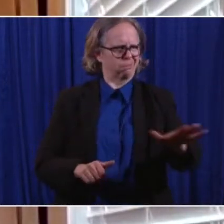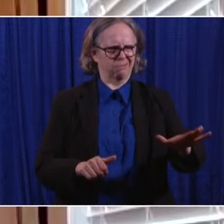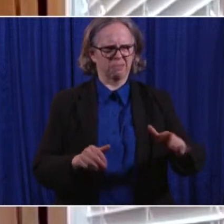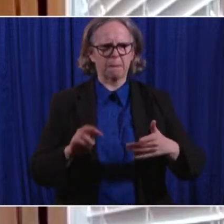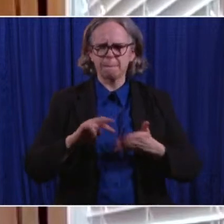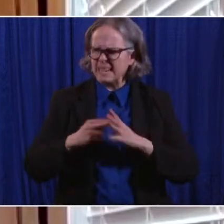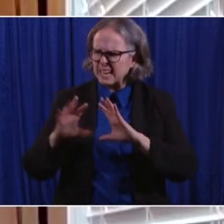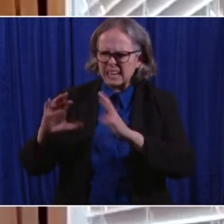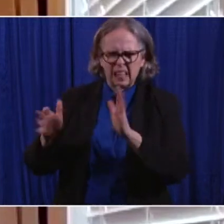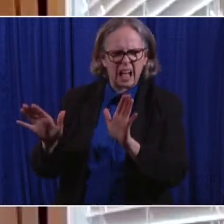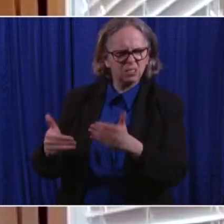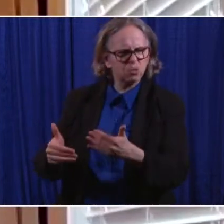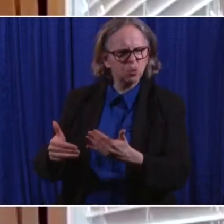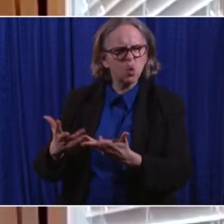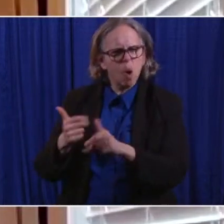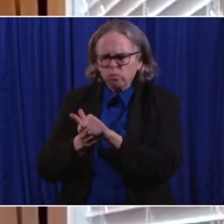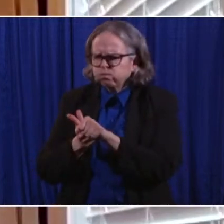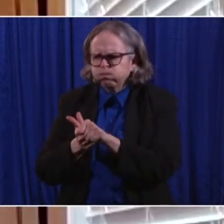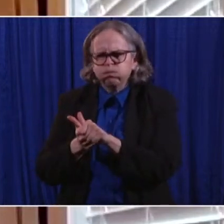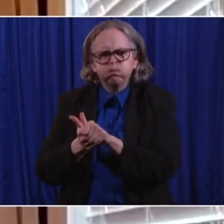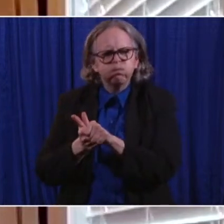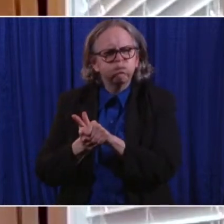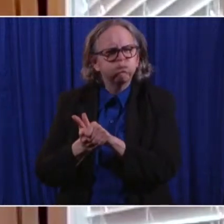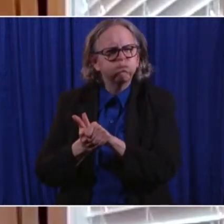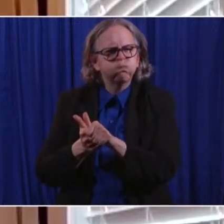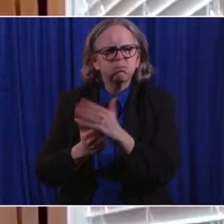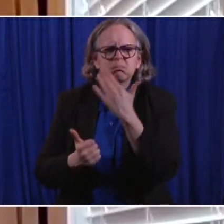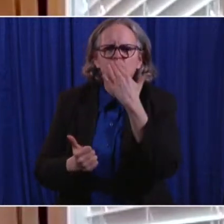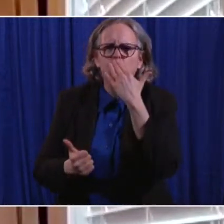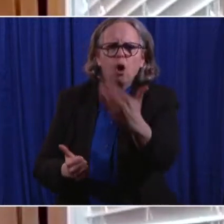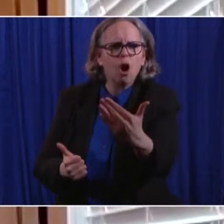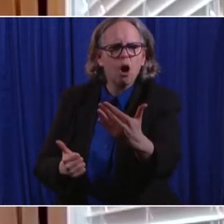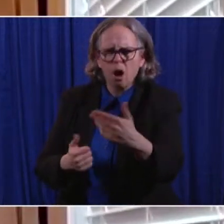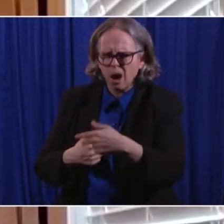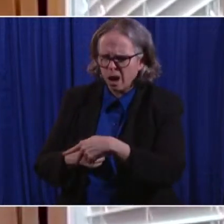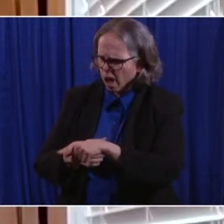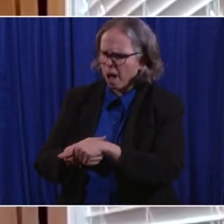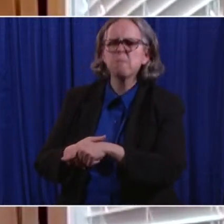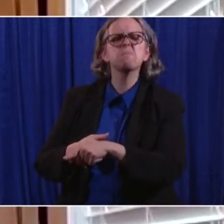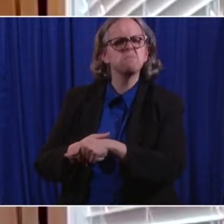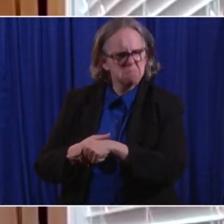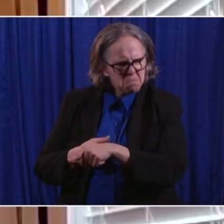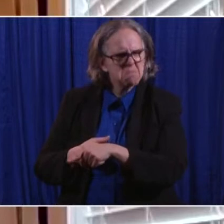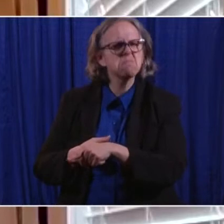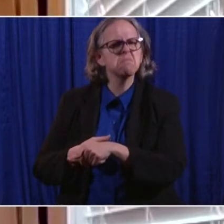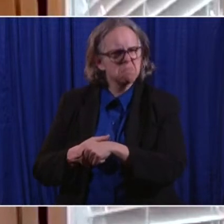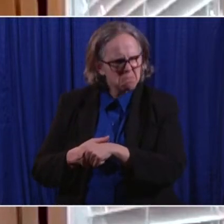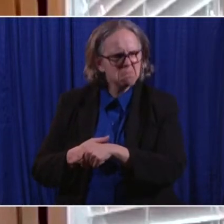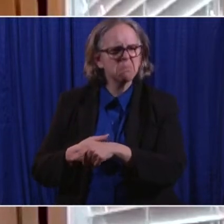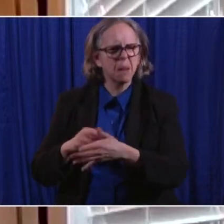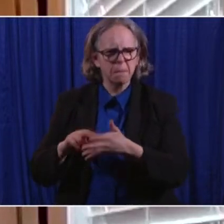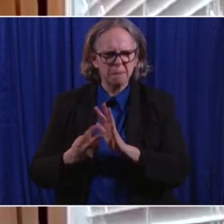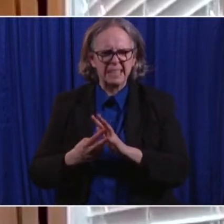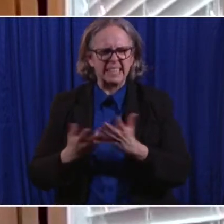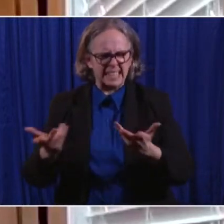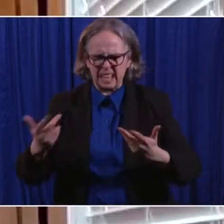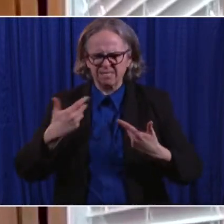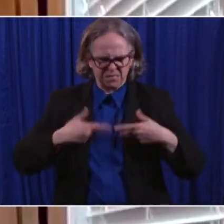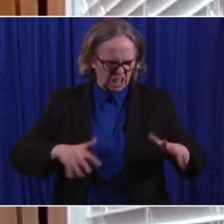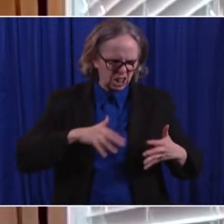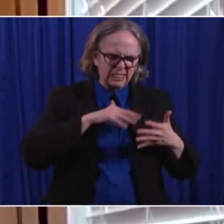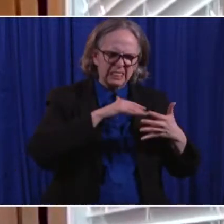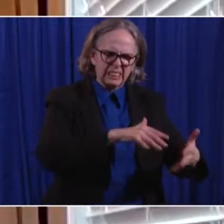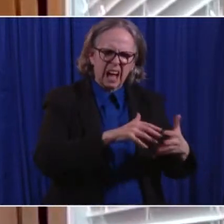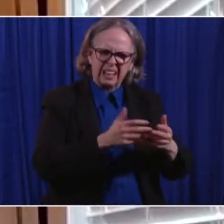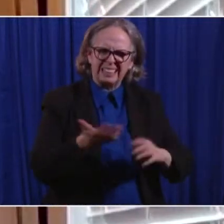recall, was clearly demonstrated by the Ohio Schools COVID evaluation, which we completed towards the end of December